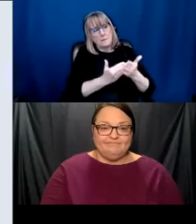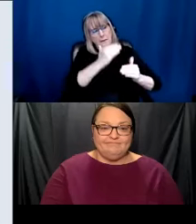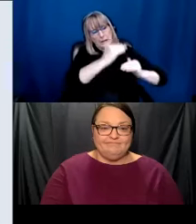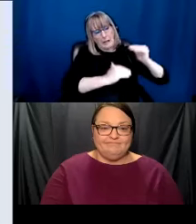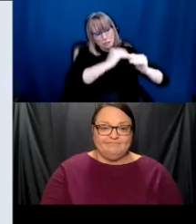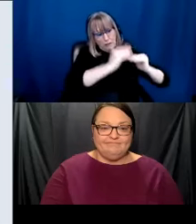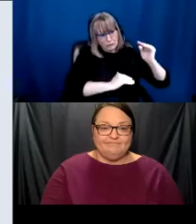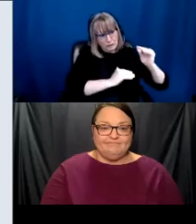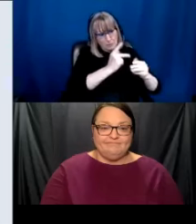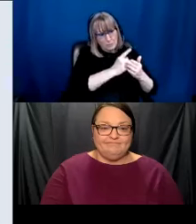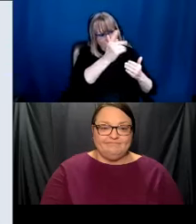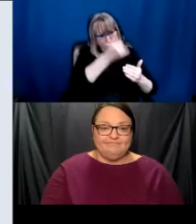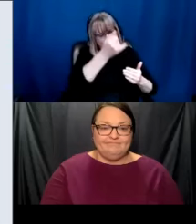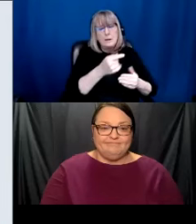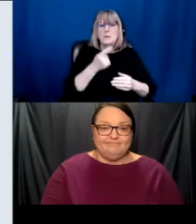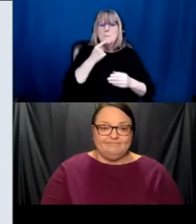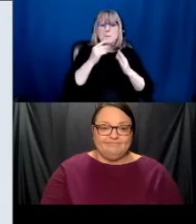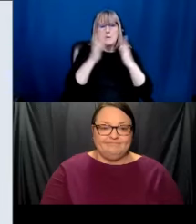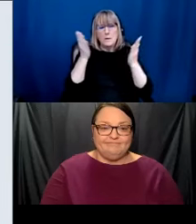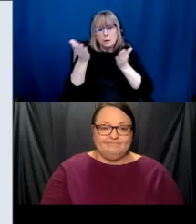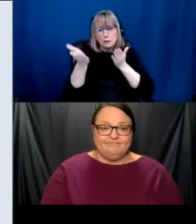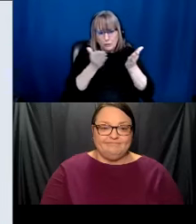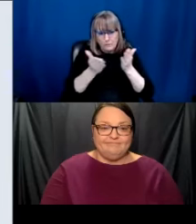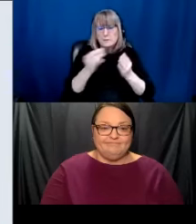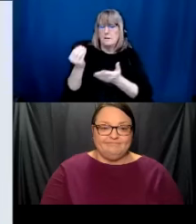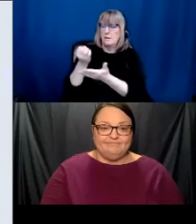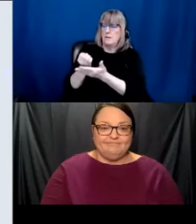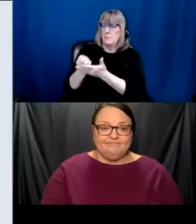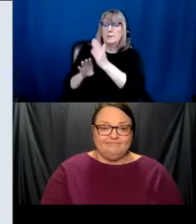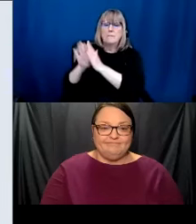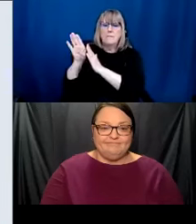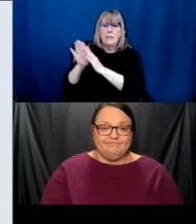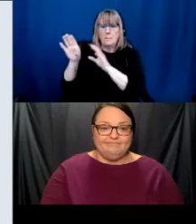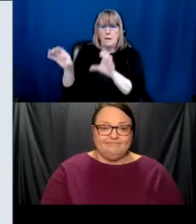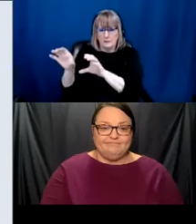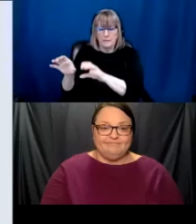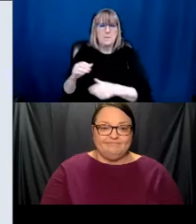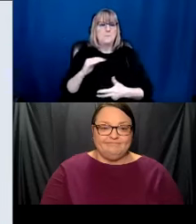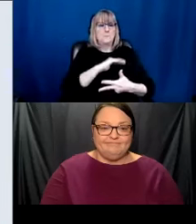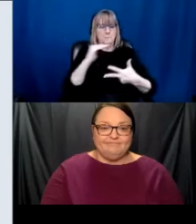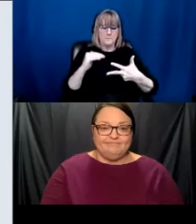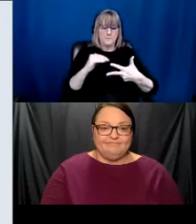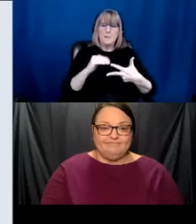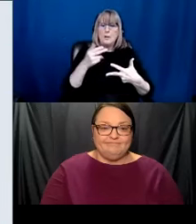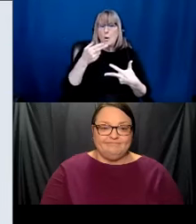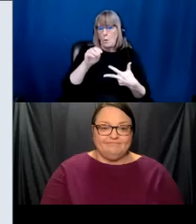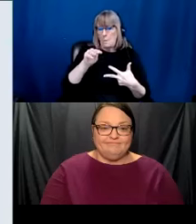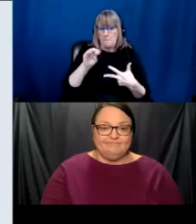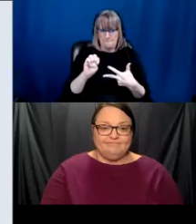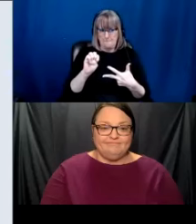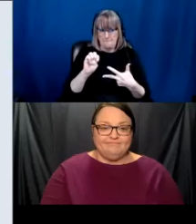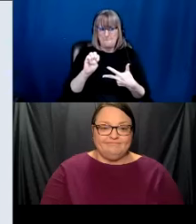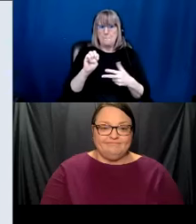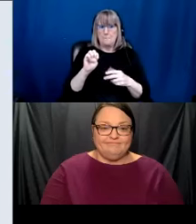public services and economic development activities. El Home primero improvement es initiatives desarrollo de blog